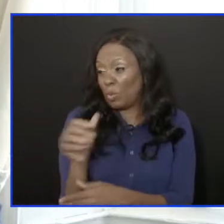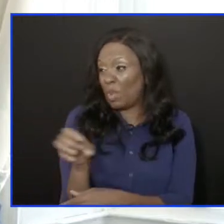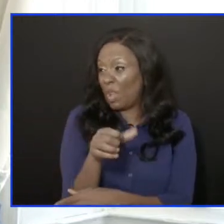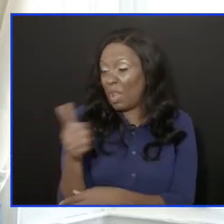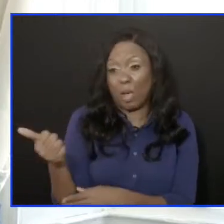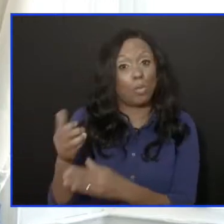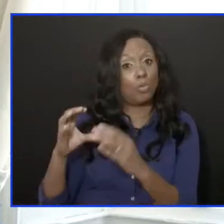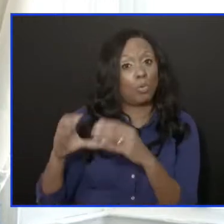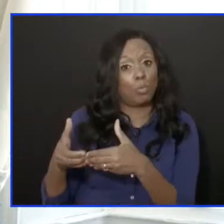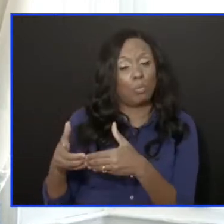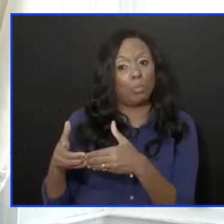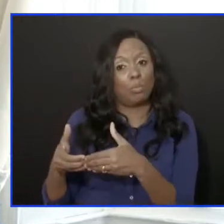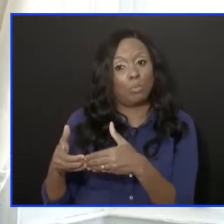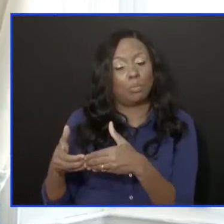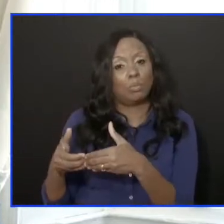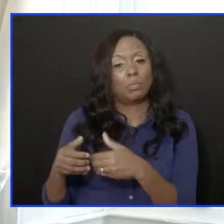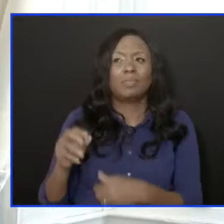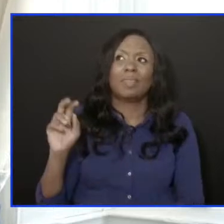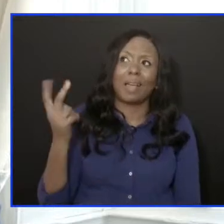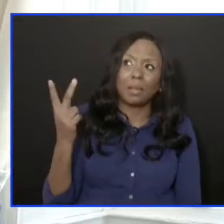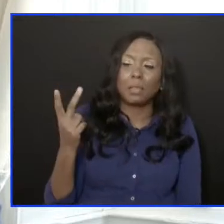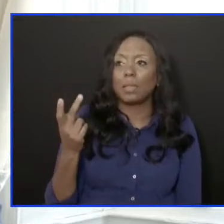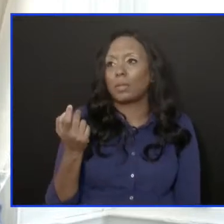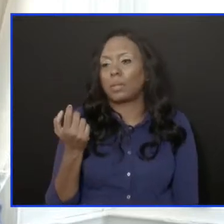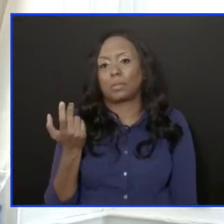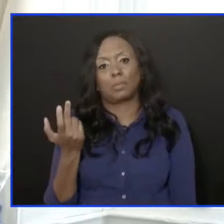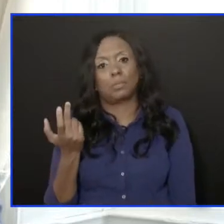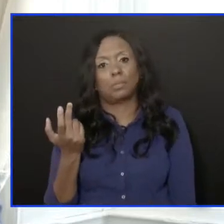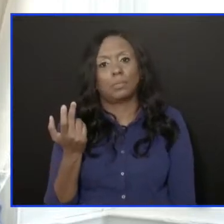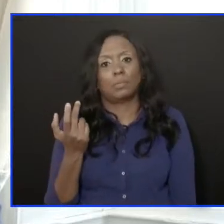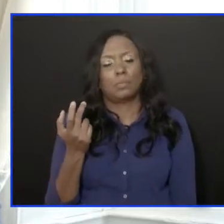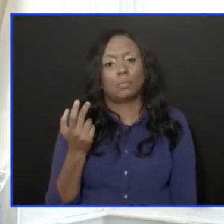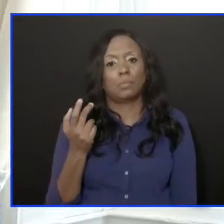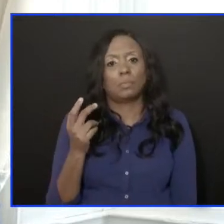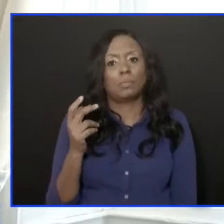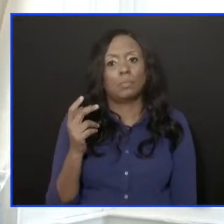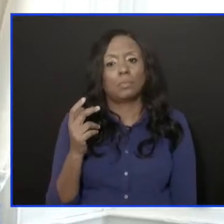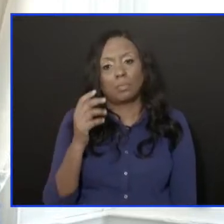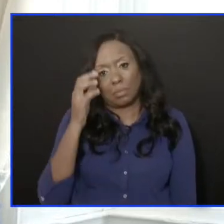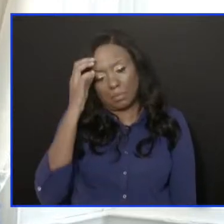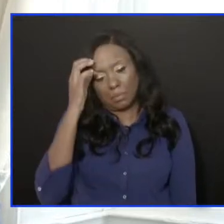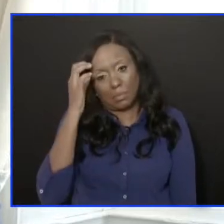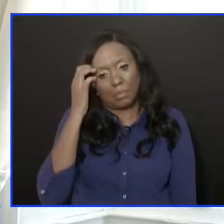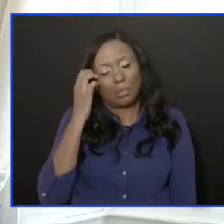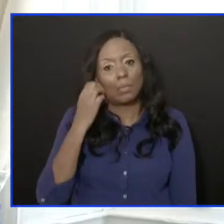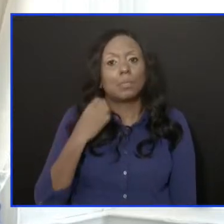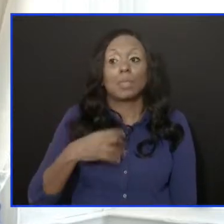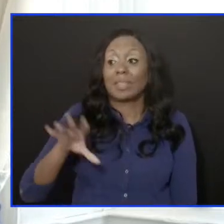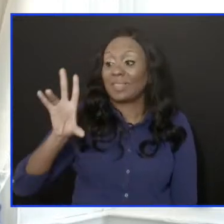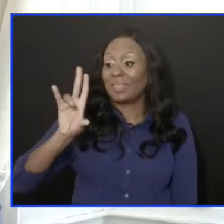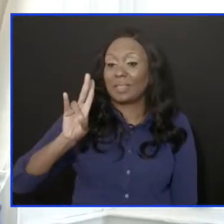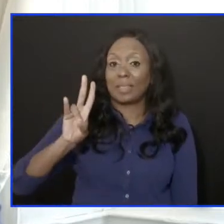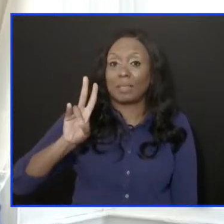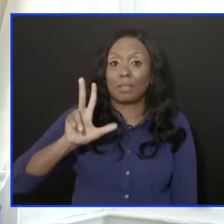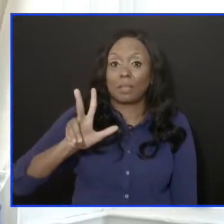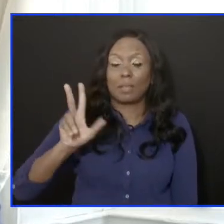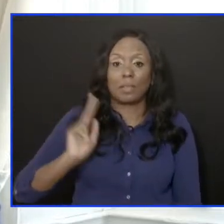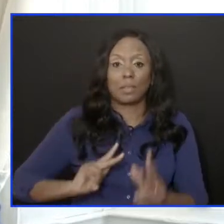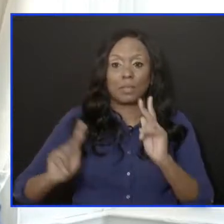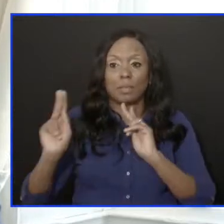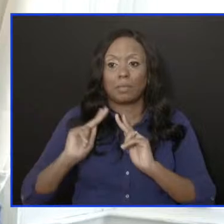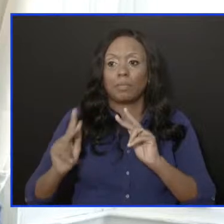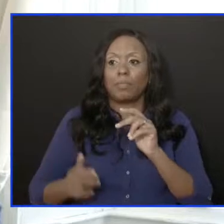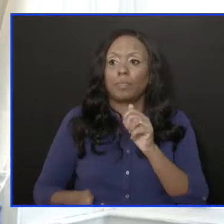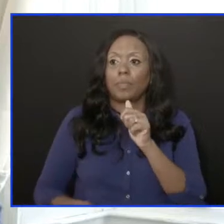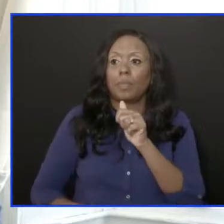primary isolation or high dependency unit, we have a total of 73 individuals. The majority of them in